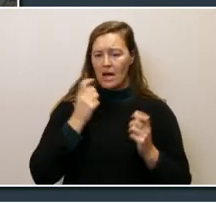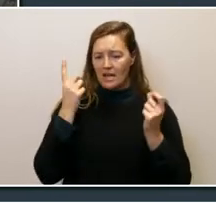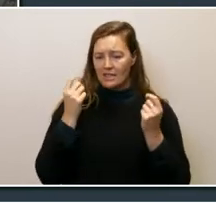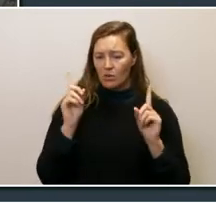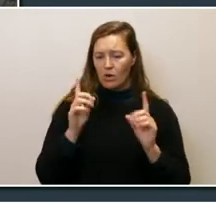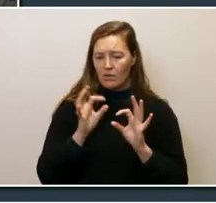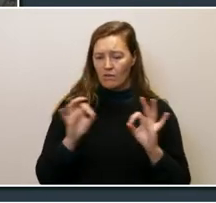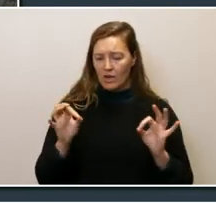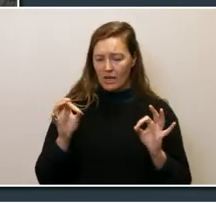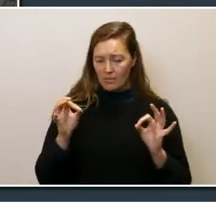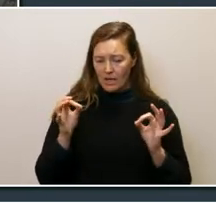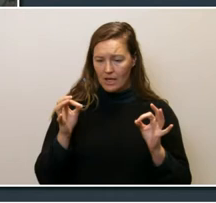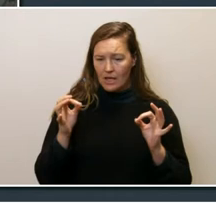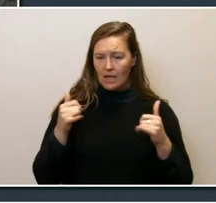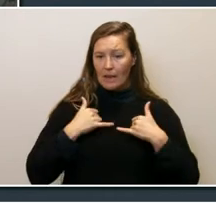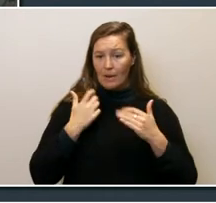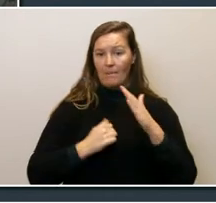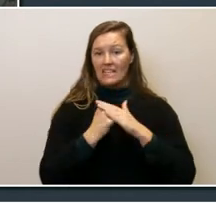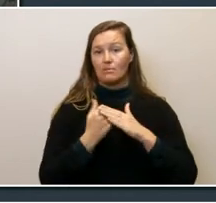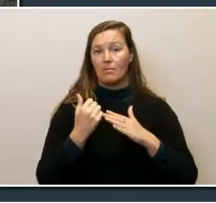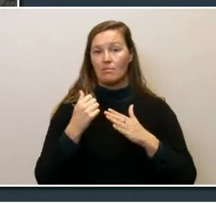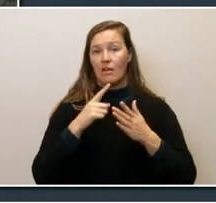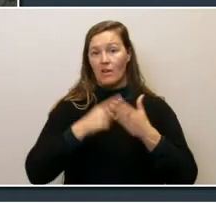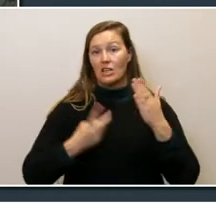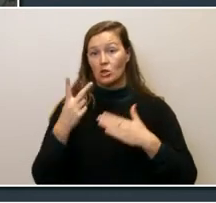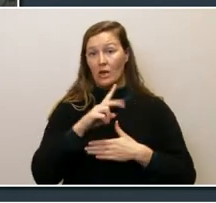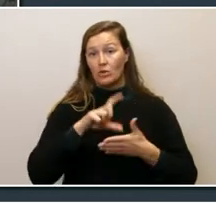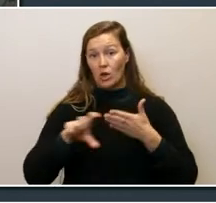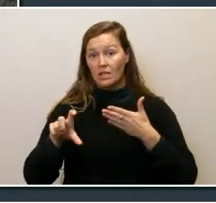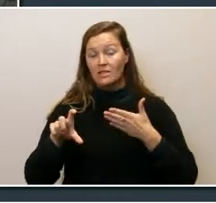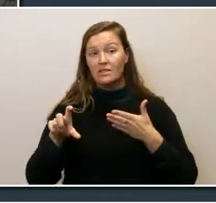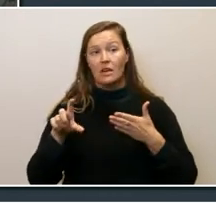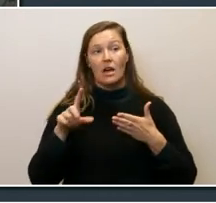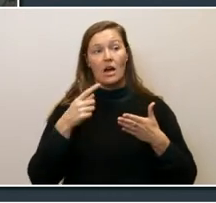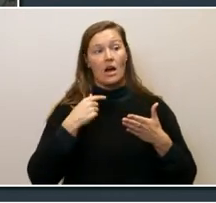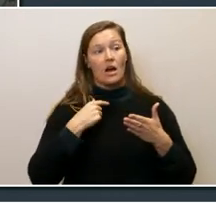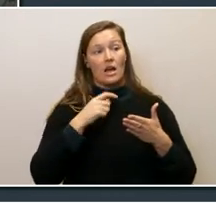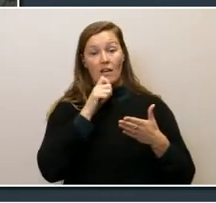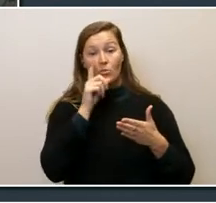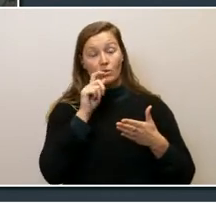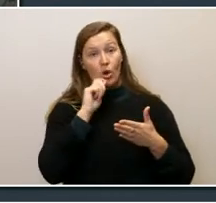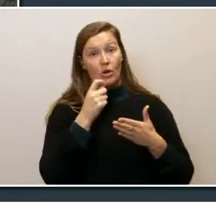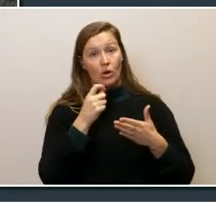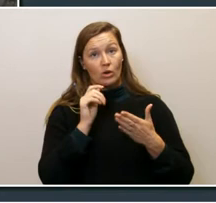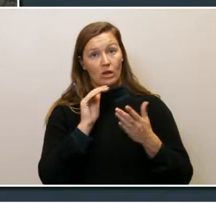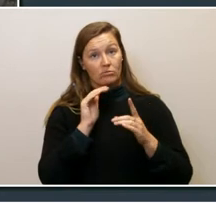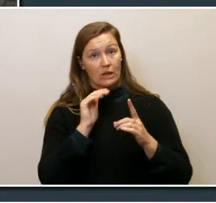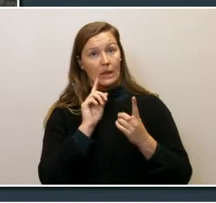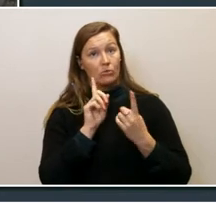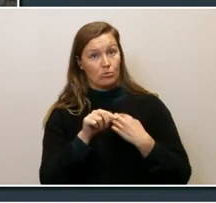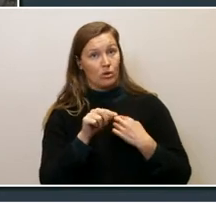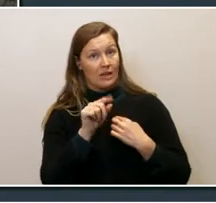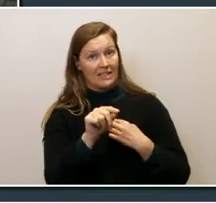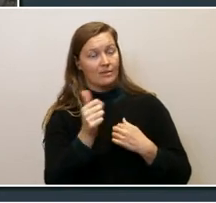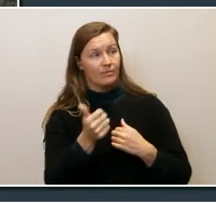is the freedom camping, the maximum fine is $200. You do raise a good point. I will, if possible, council, I'll get back to you on